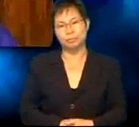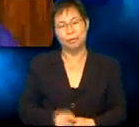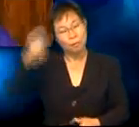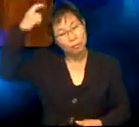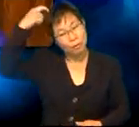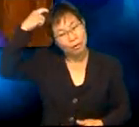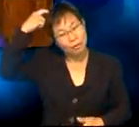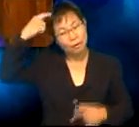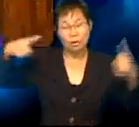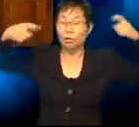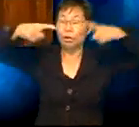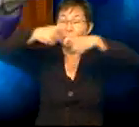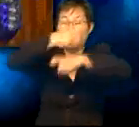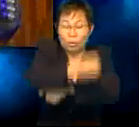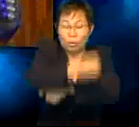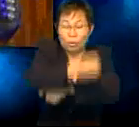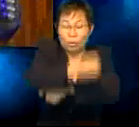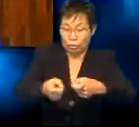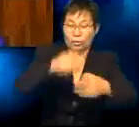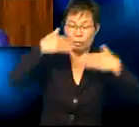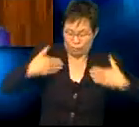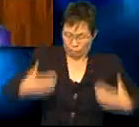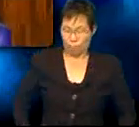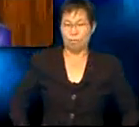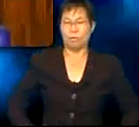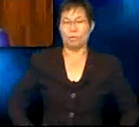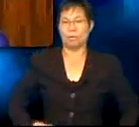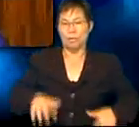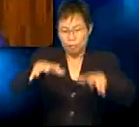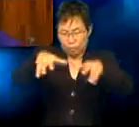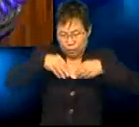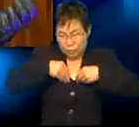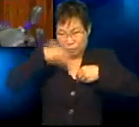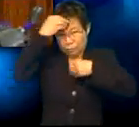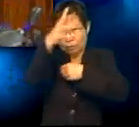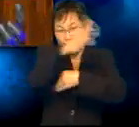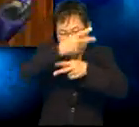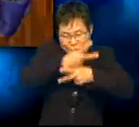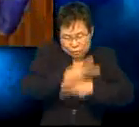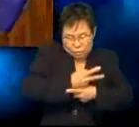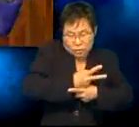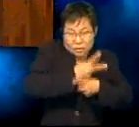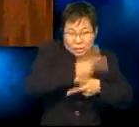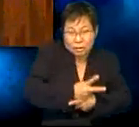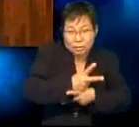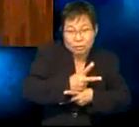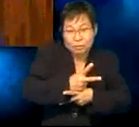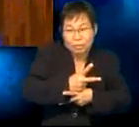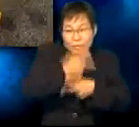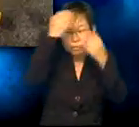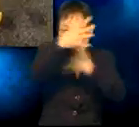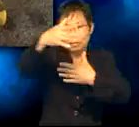The brain is a complex organ. It controls the body, receives information, and stores information as